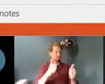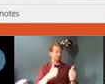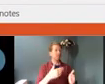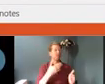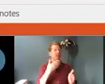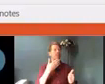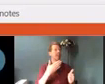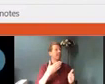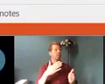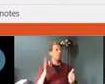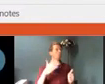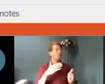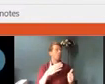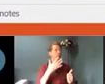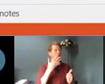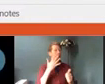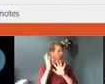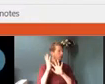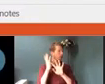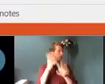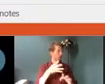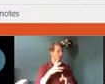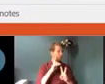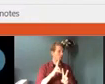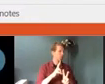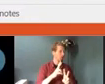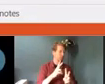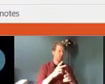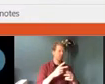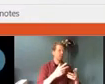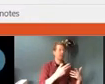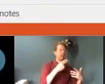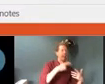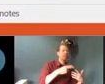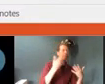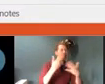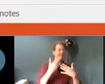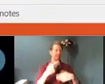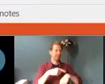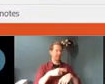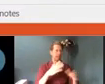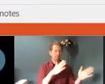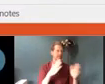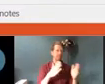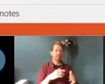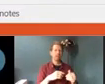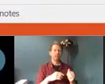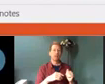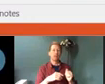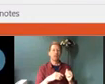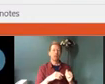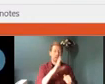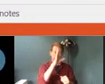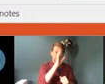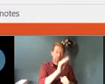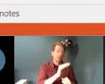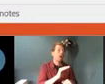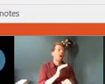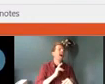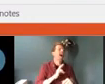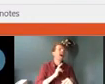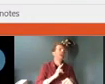everyone who's taking the time in this afternoon or evening, wherever you are in the world, to listen to these lectures. And obviously, I would like to thank the